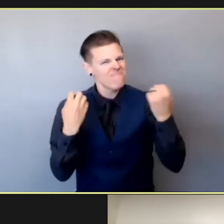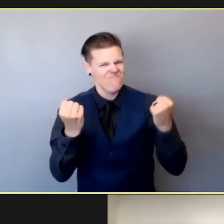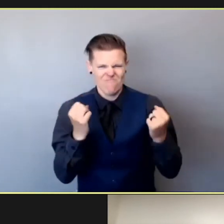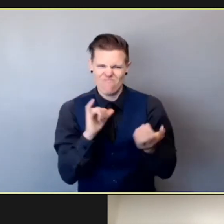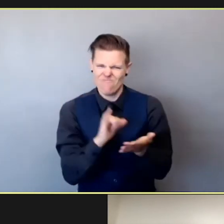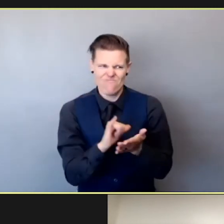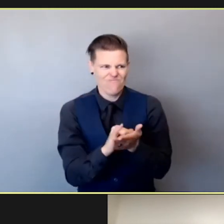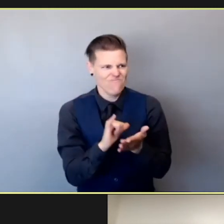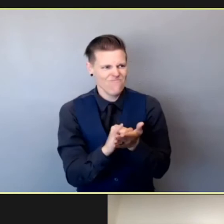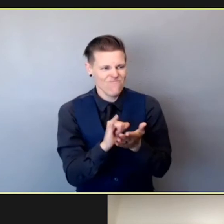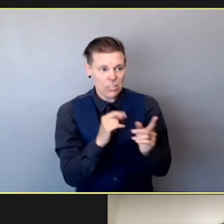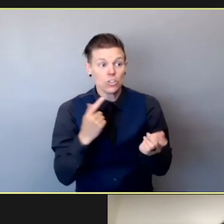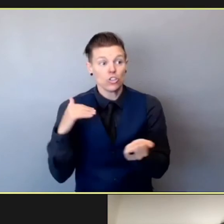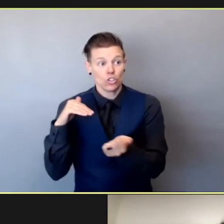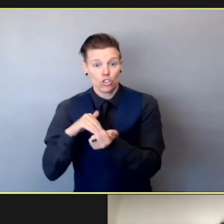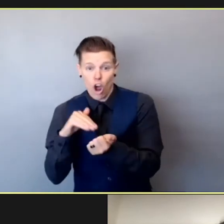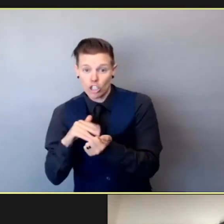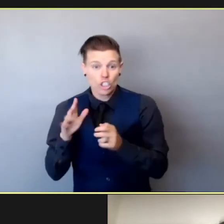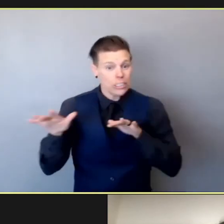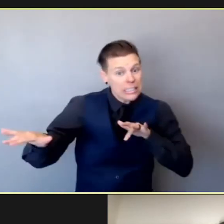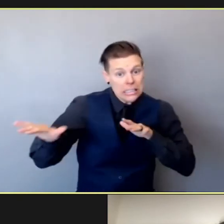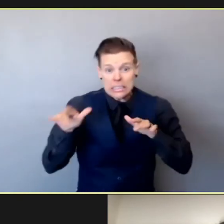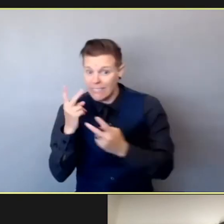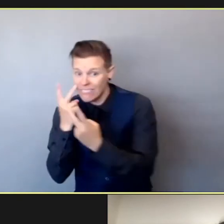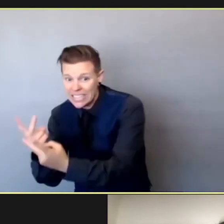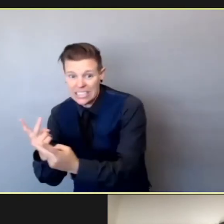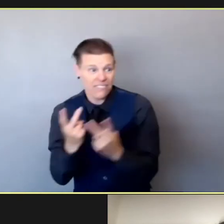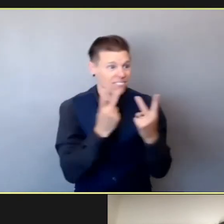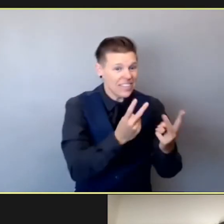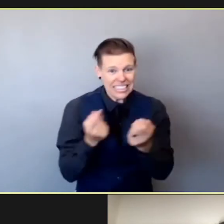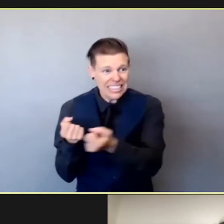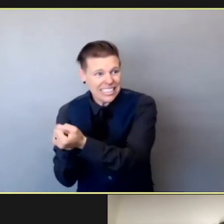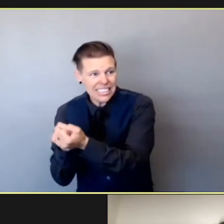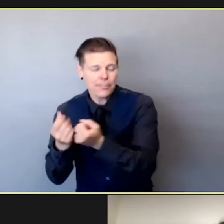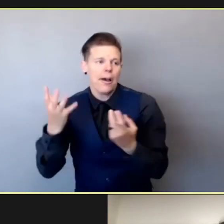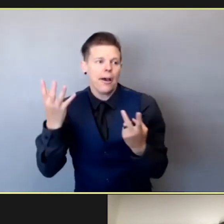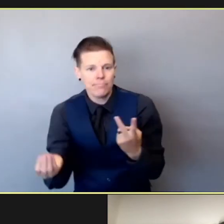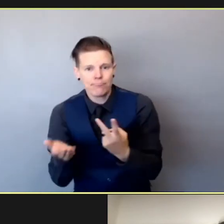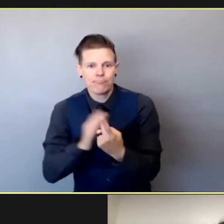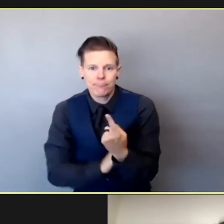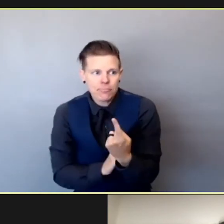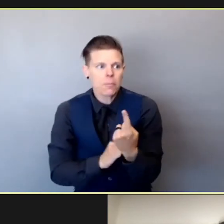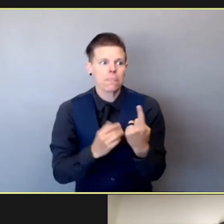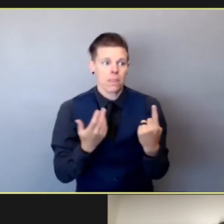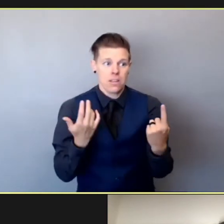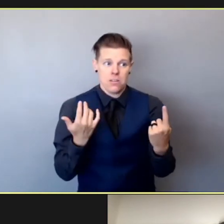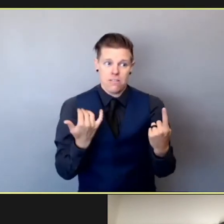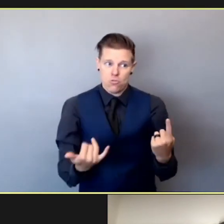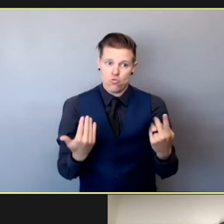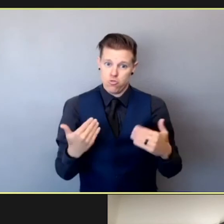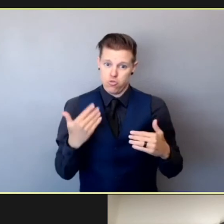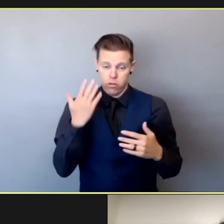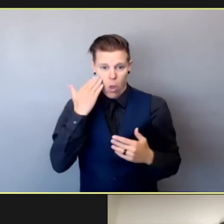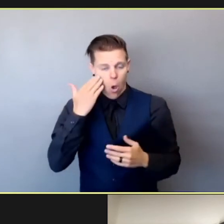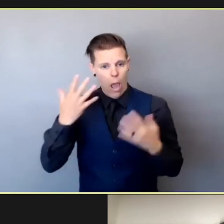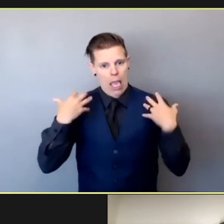him. And, in healthcare right now, visiting is very different than normal, but he was